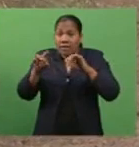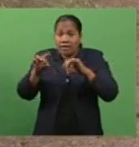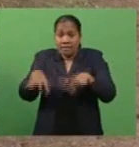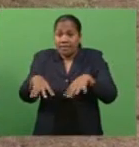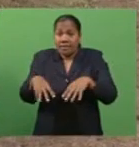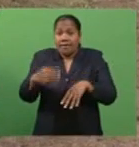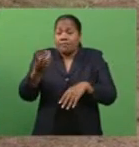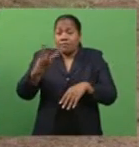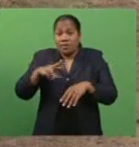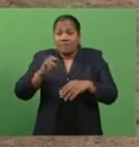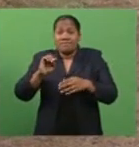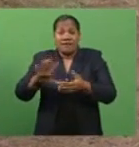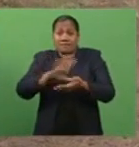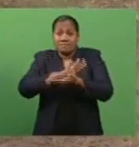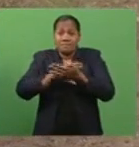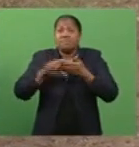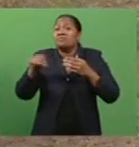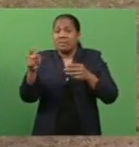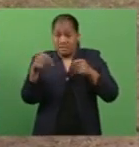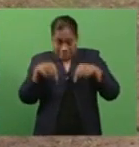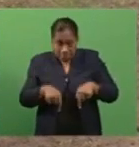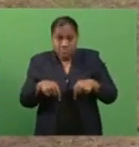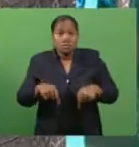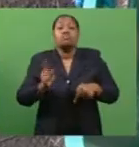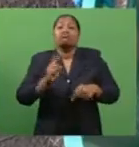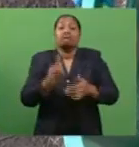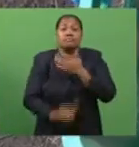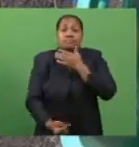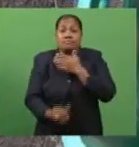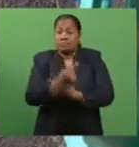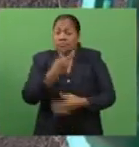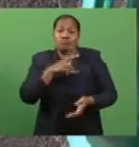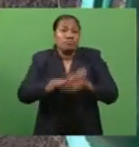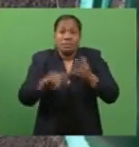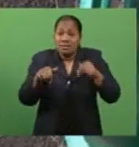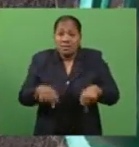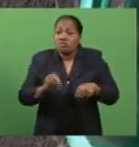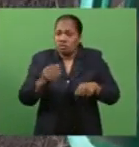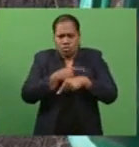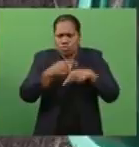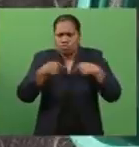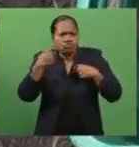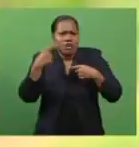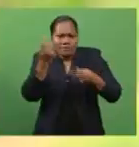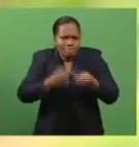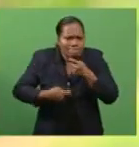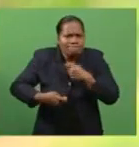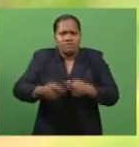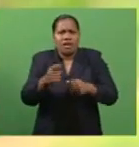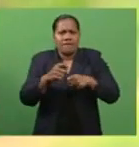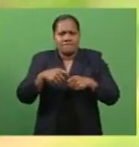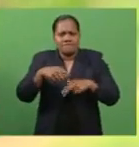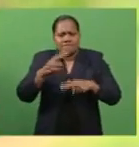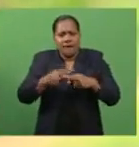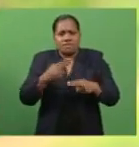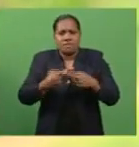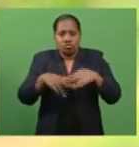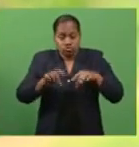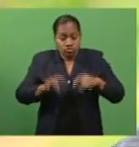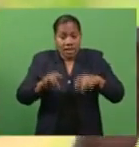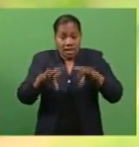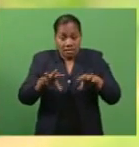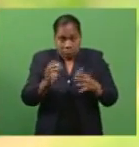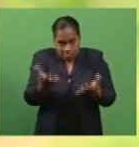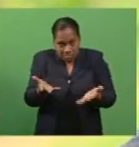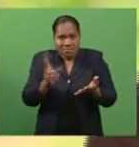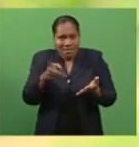our farmers are paid. And therefore, indirectly, we are subsidizing these inefficient farmers in Australia. On the record,